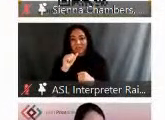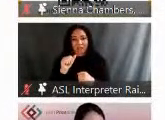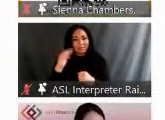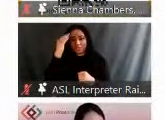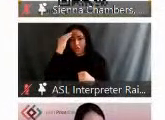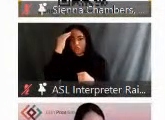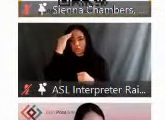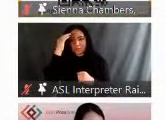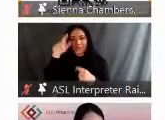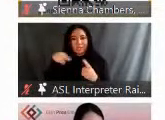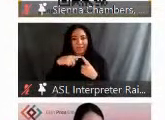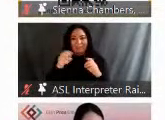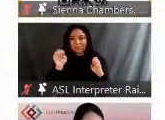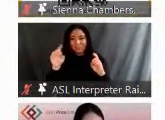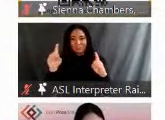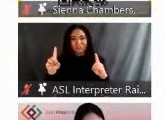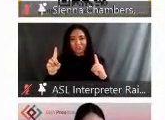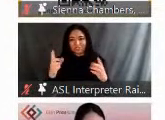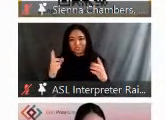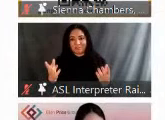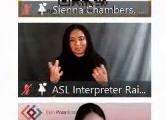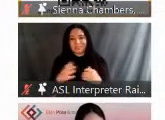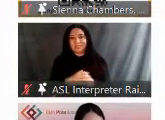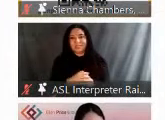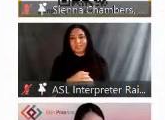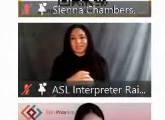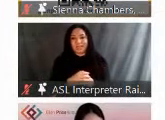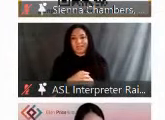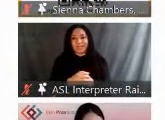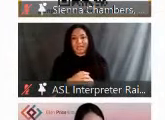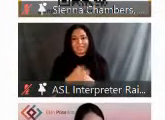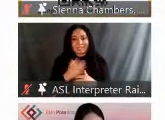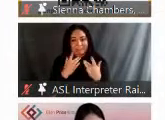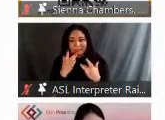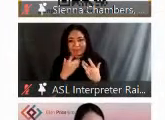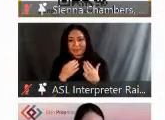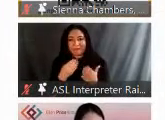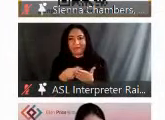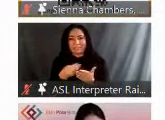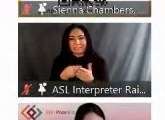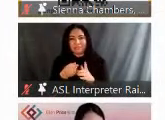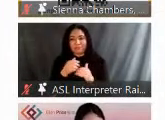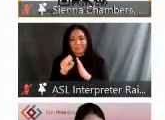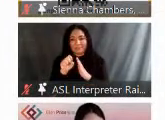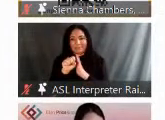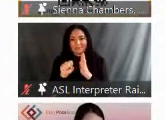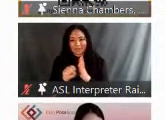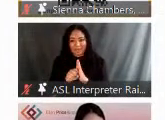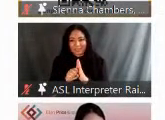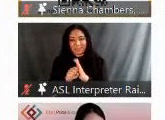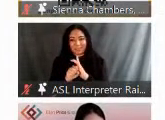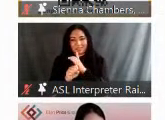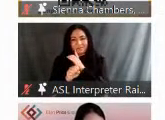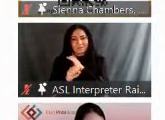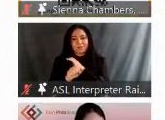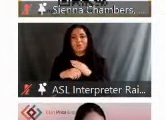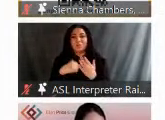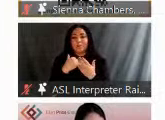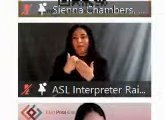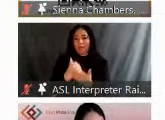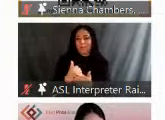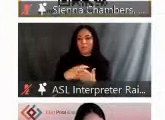in education, and short funding from the state to help to pay for